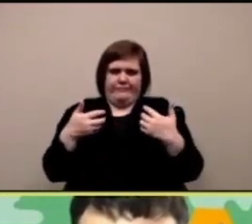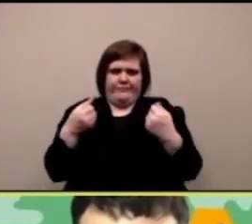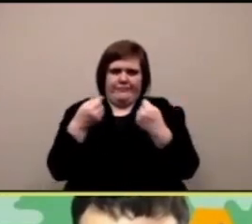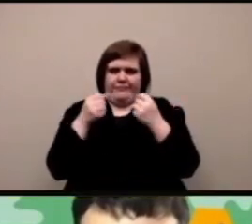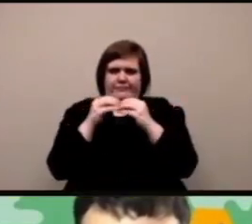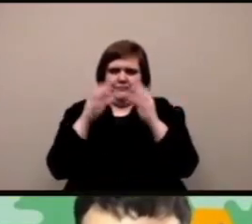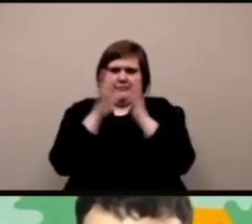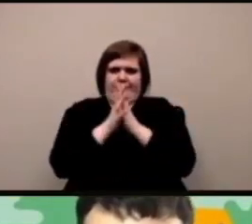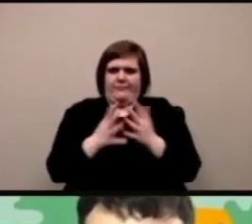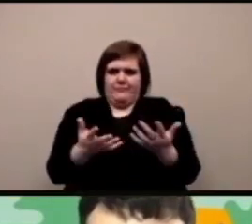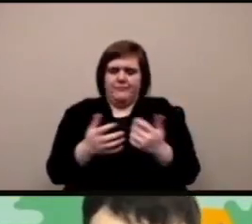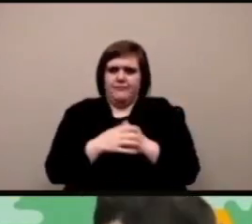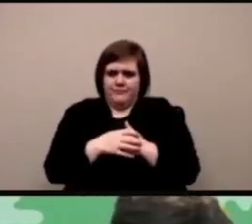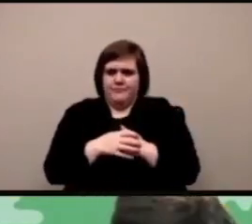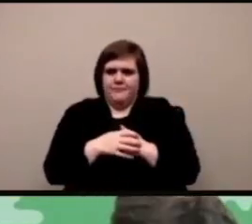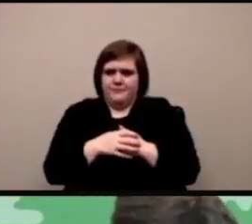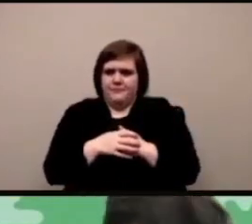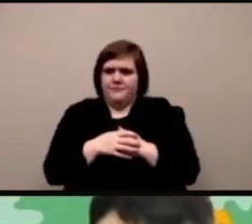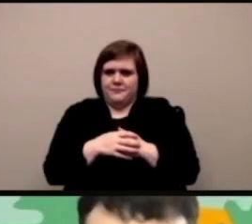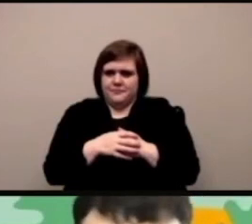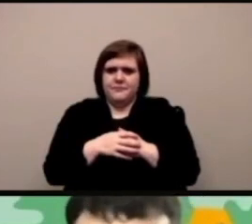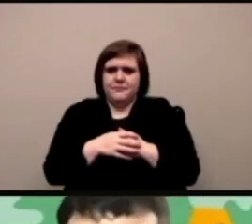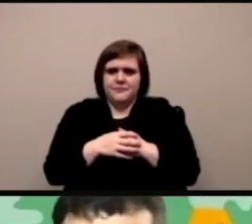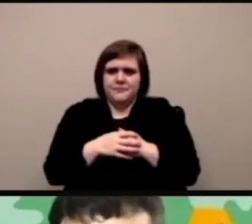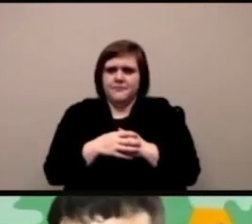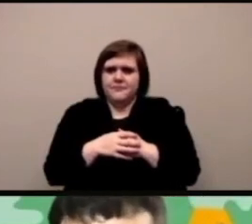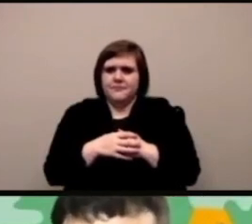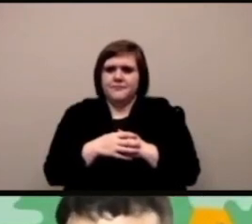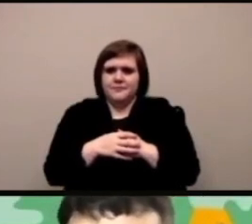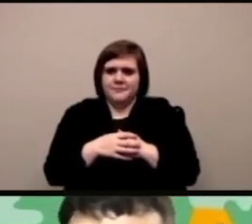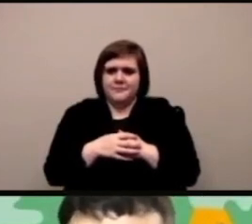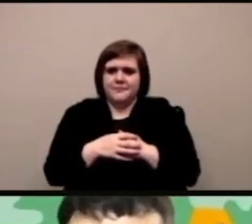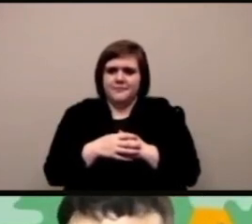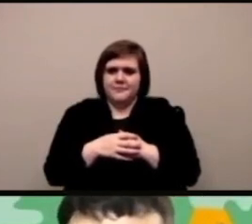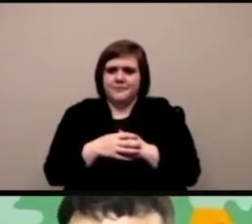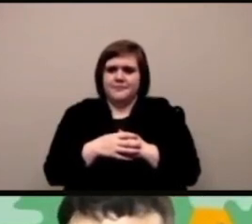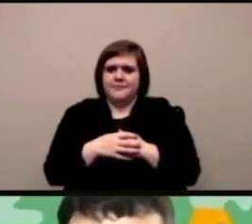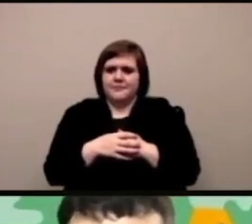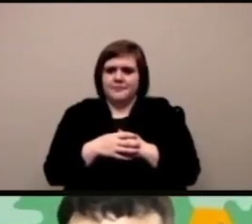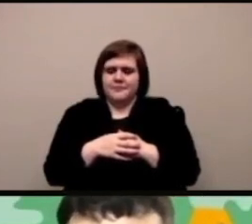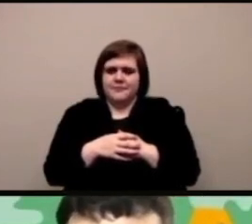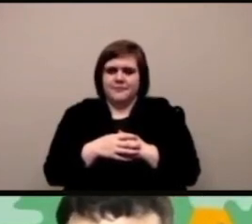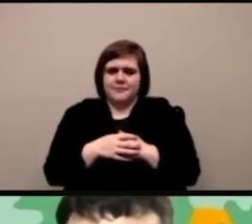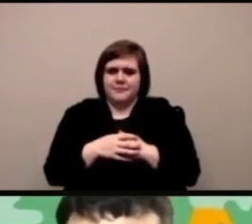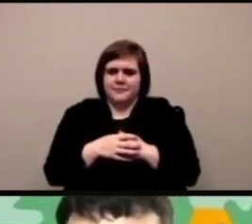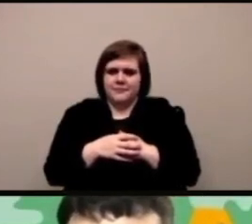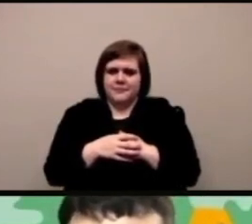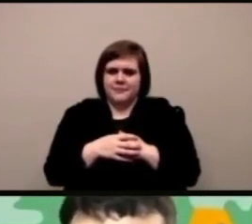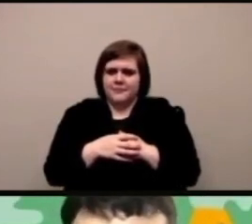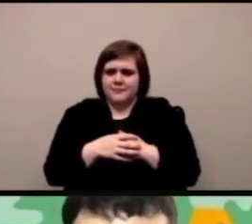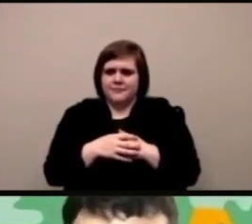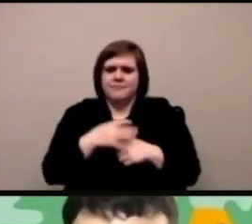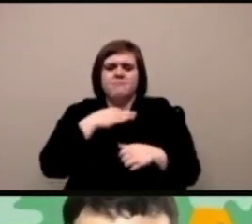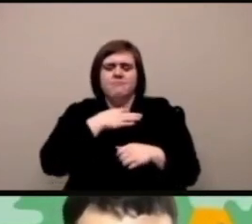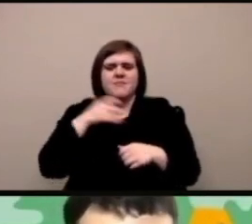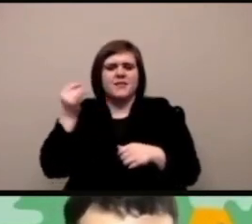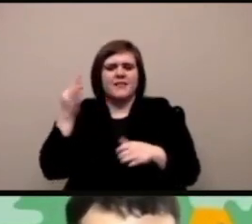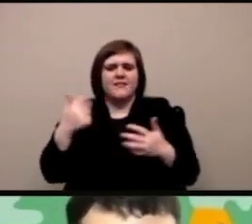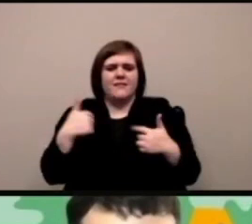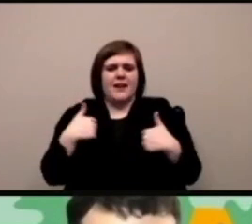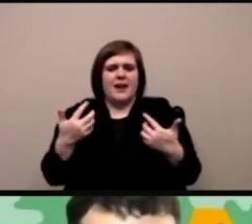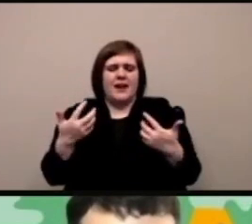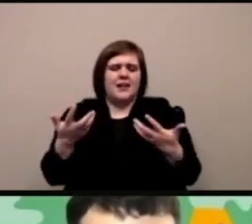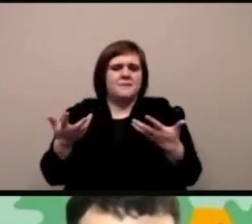I wonder what happens. What if Slides I right have off. flies right off? Wonder if I want to be able